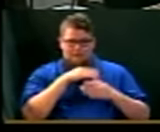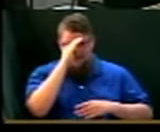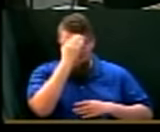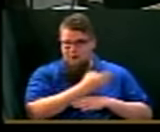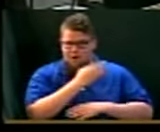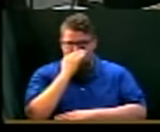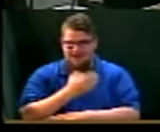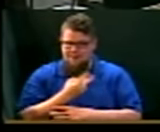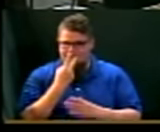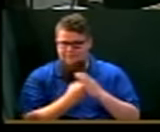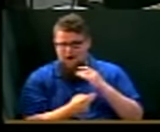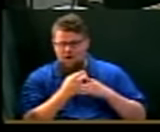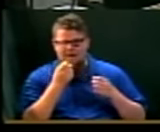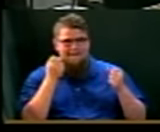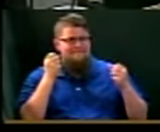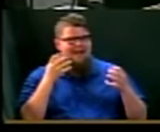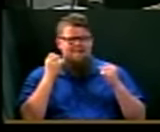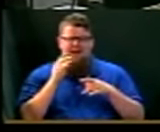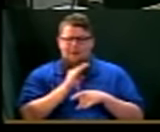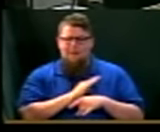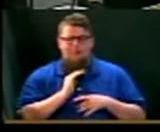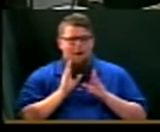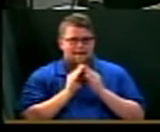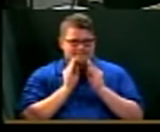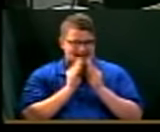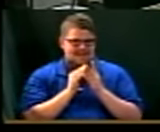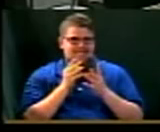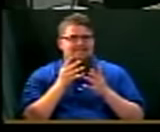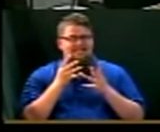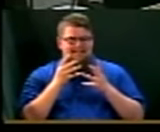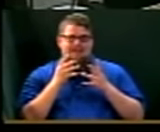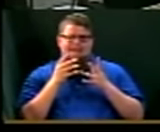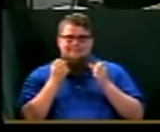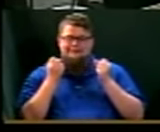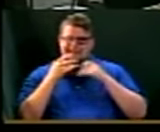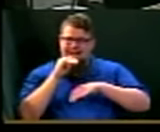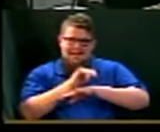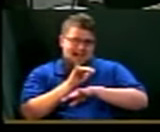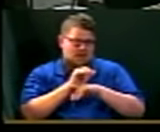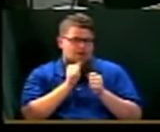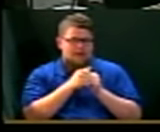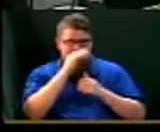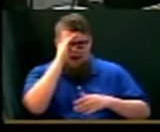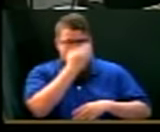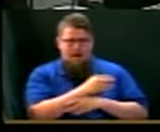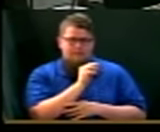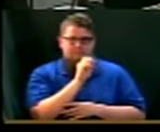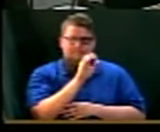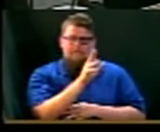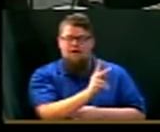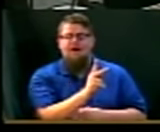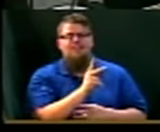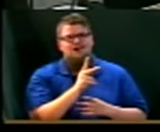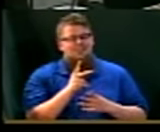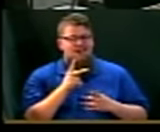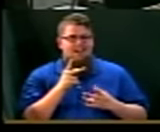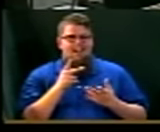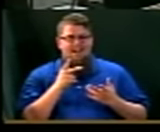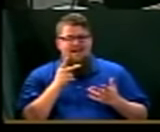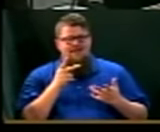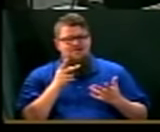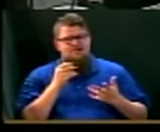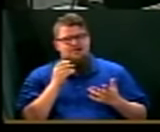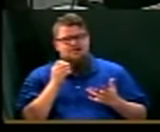been through many board meetings and spent many nights at home with my husband, Bart, so I would be very remiss if I